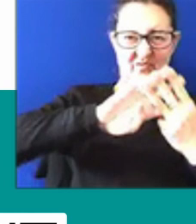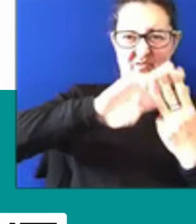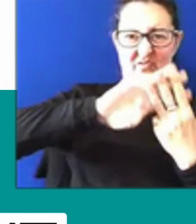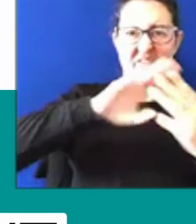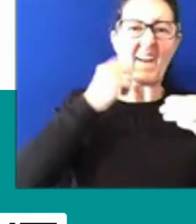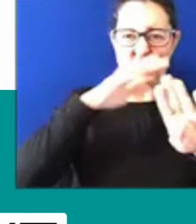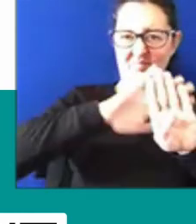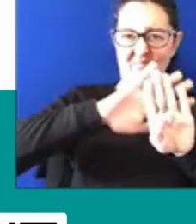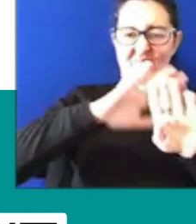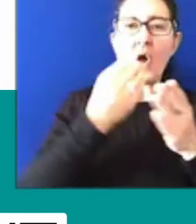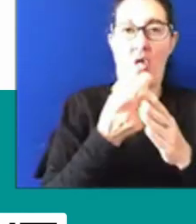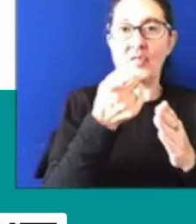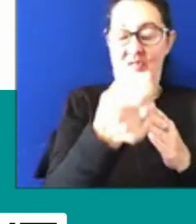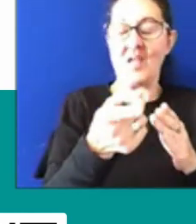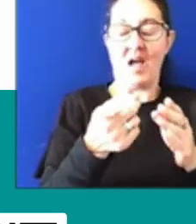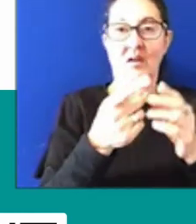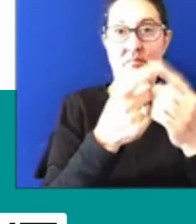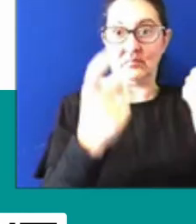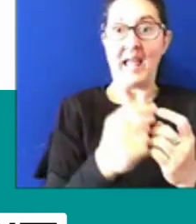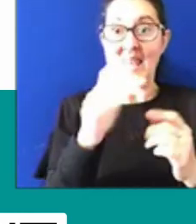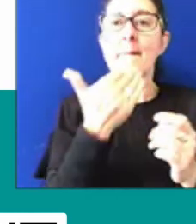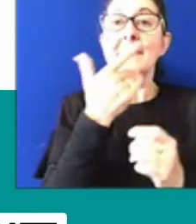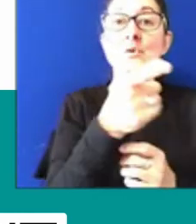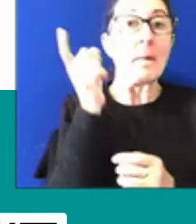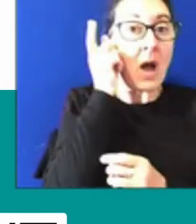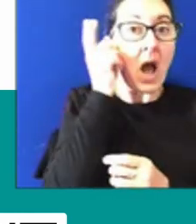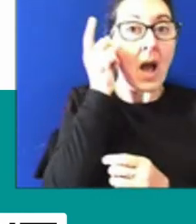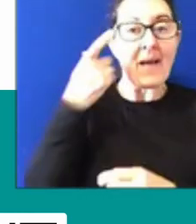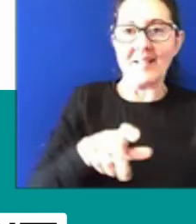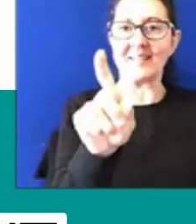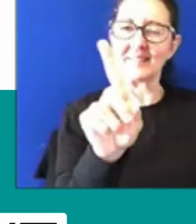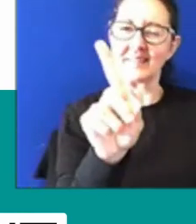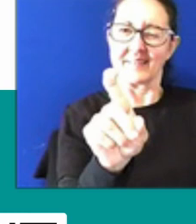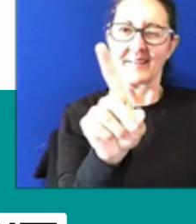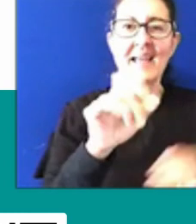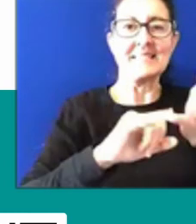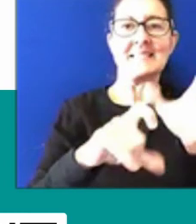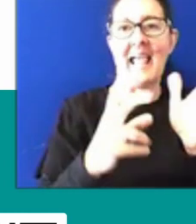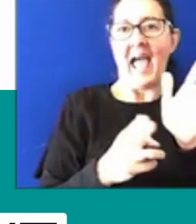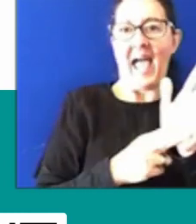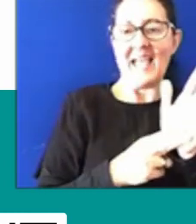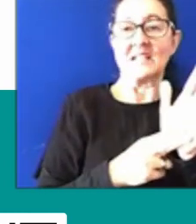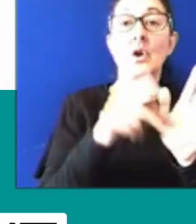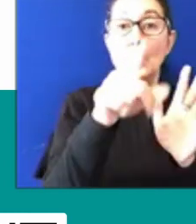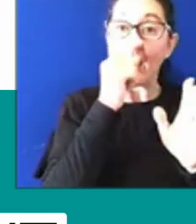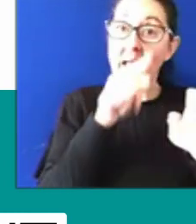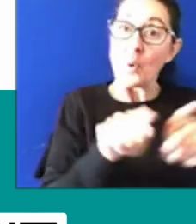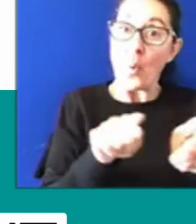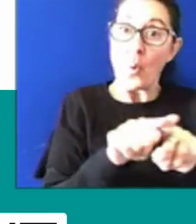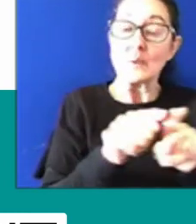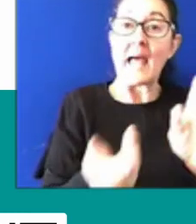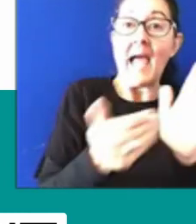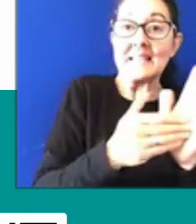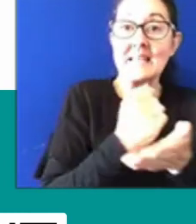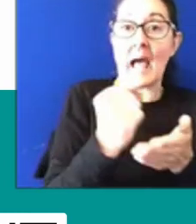app. Simply take out your mobile and scan the code. You can also enter the number on screen at Slido's website